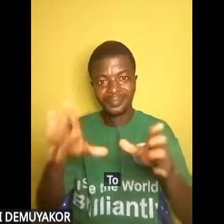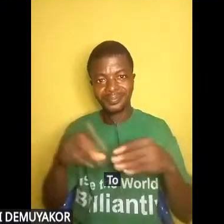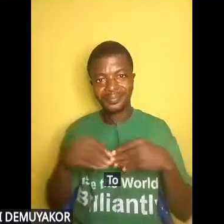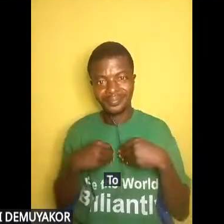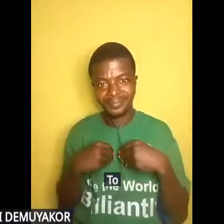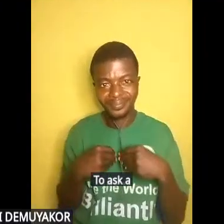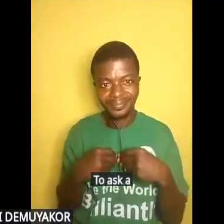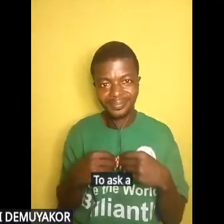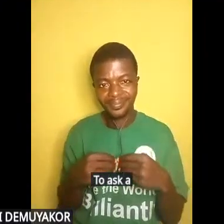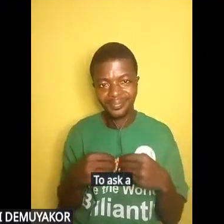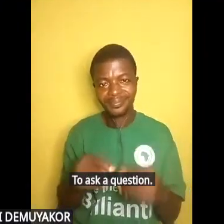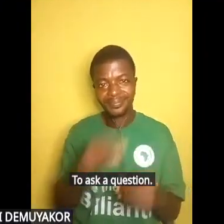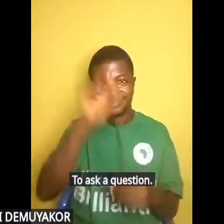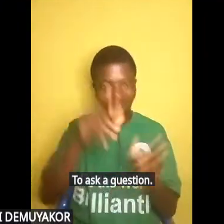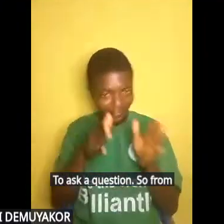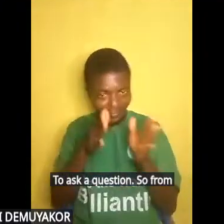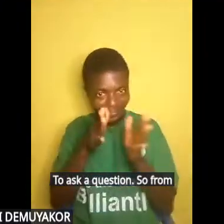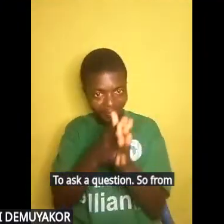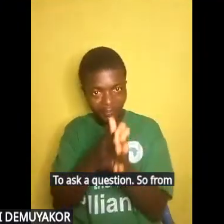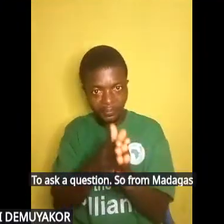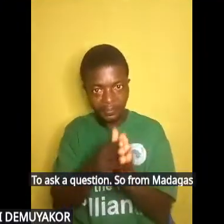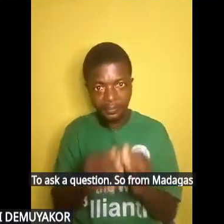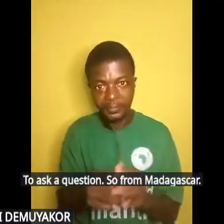question. So from Madagascar,